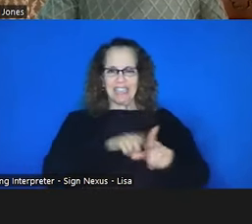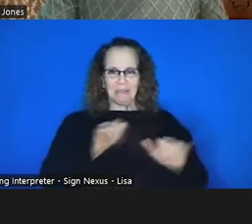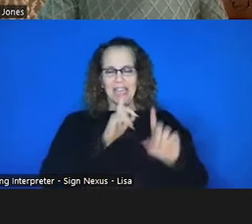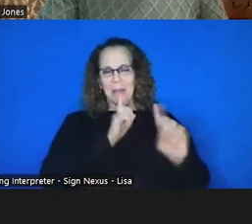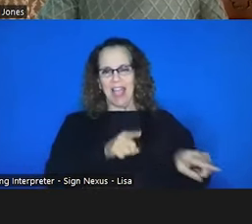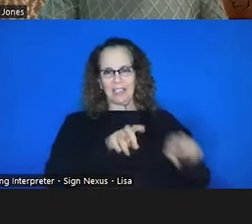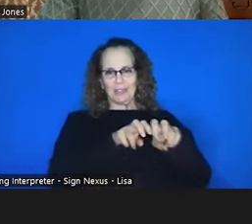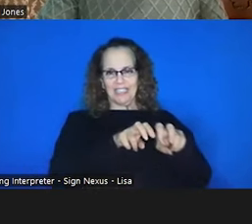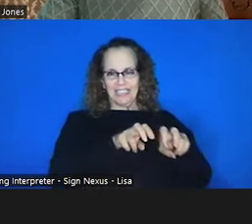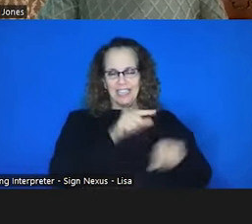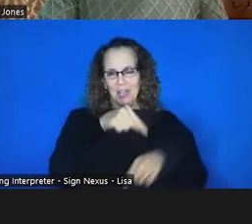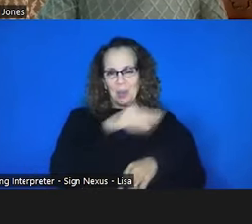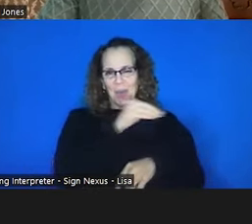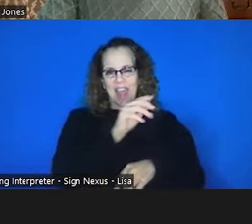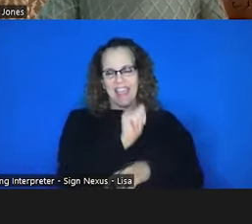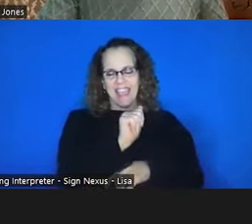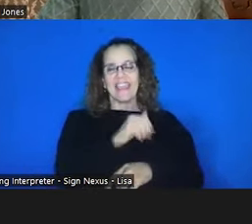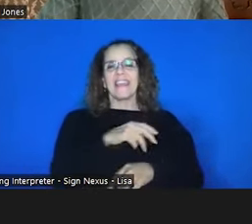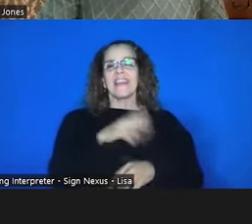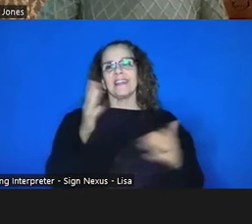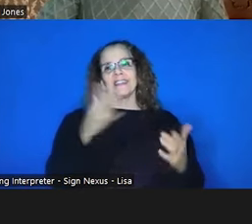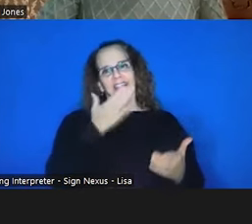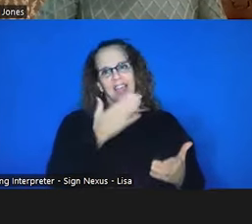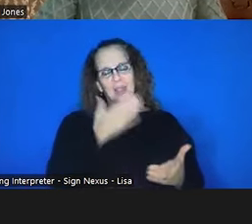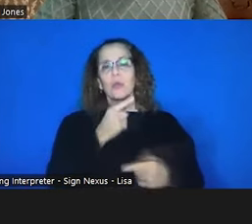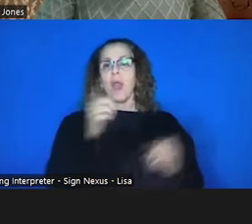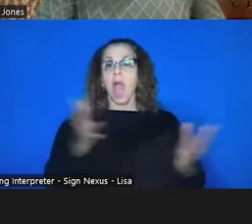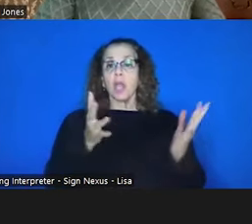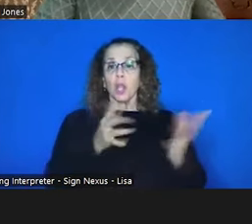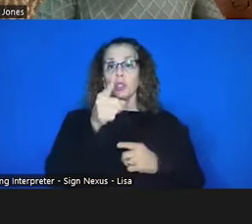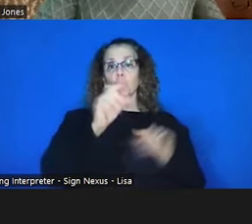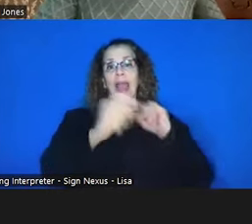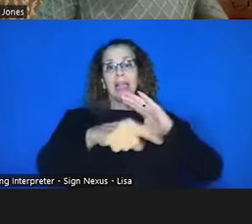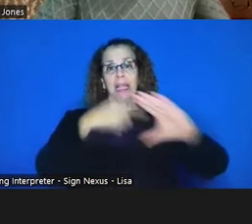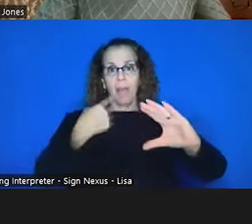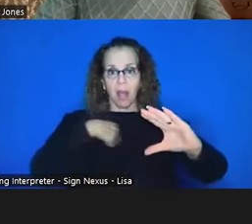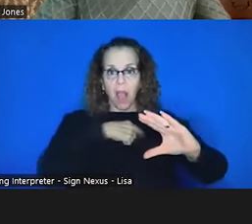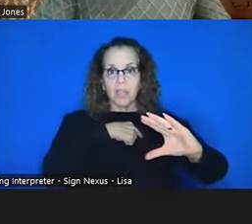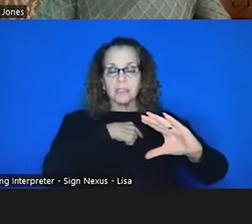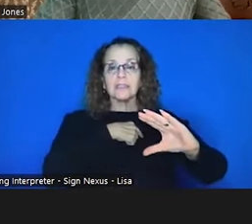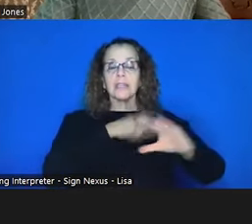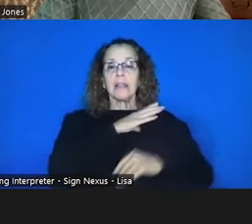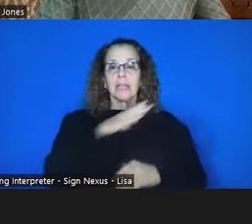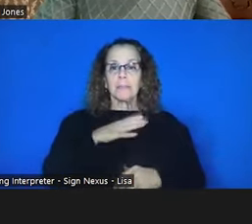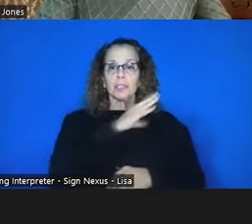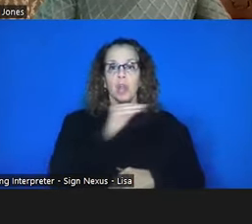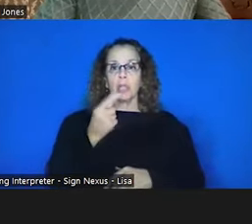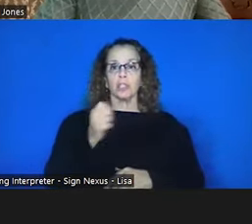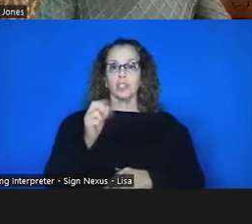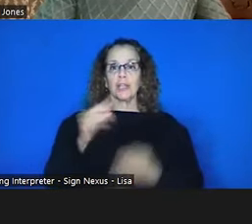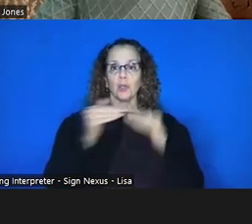also getting back to people. But I also encourage people to email us at the Commission on Gender Equity at